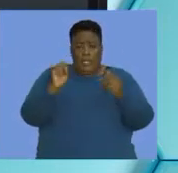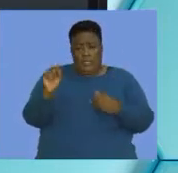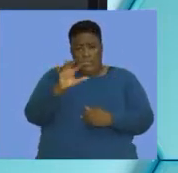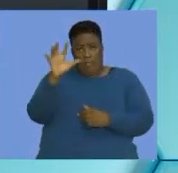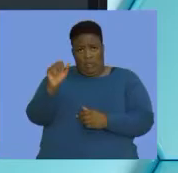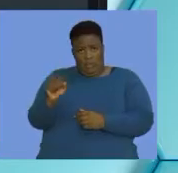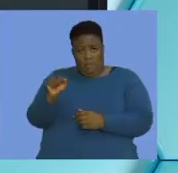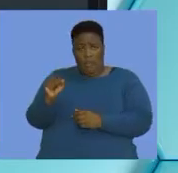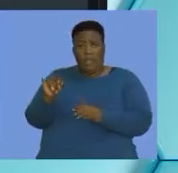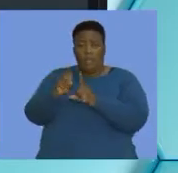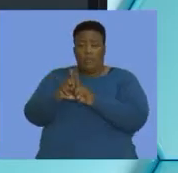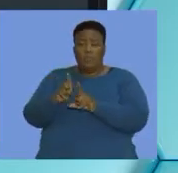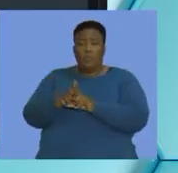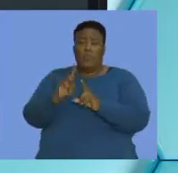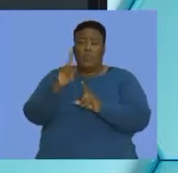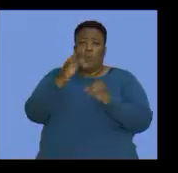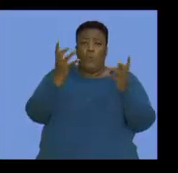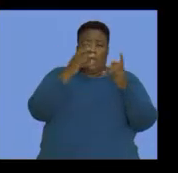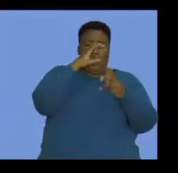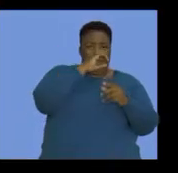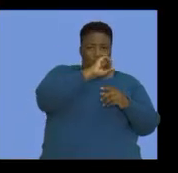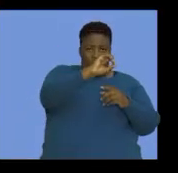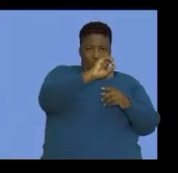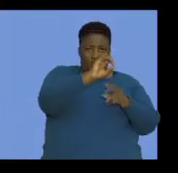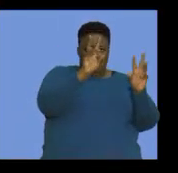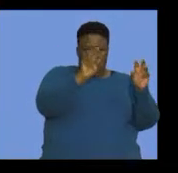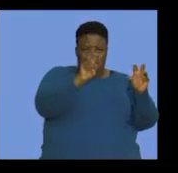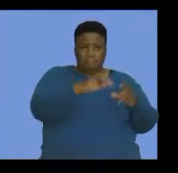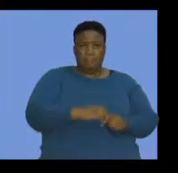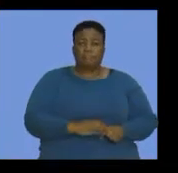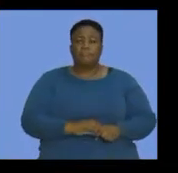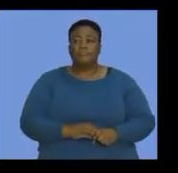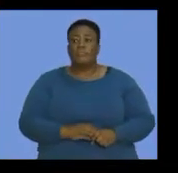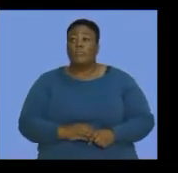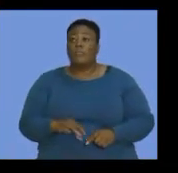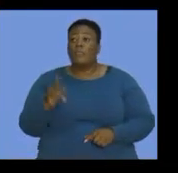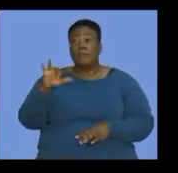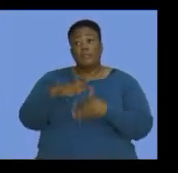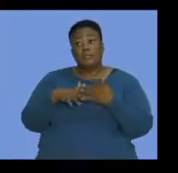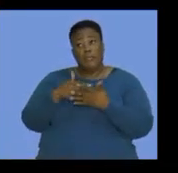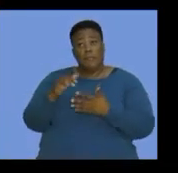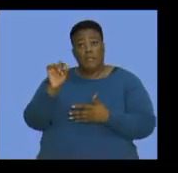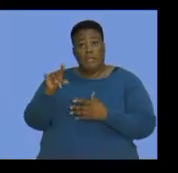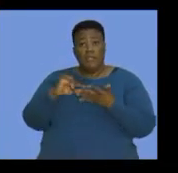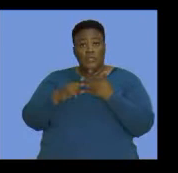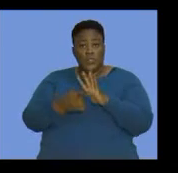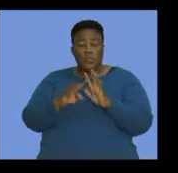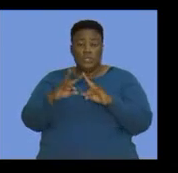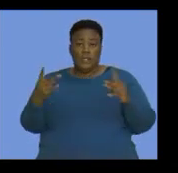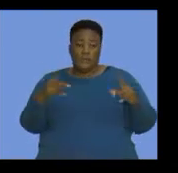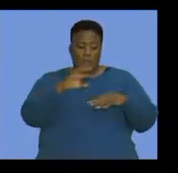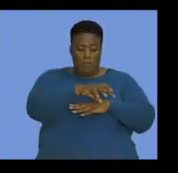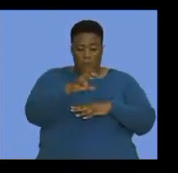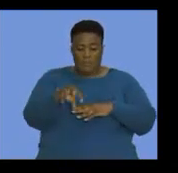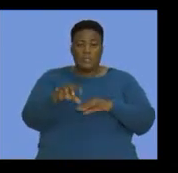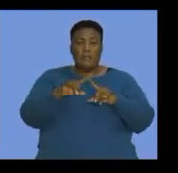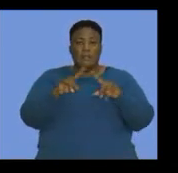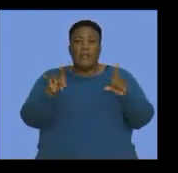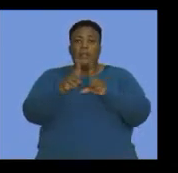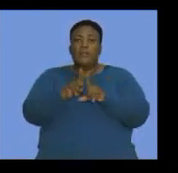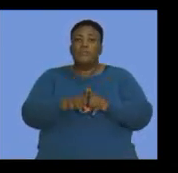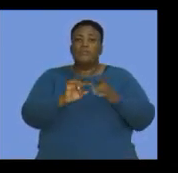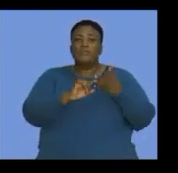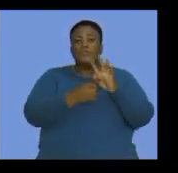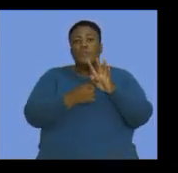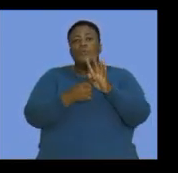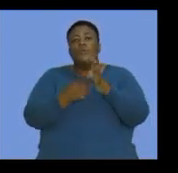in the context of rhinos. So here the table below shows you the different provinces, and it shows you